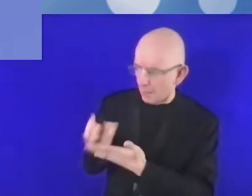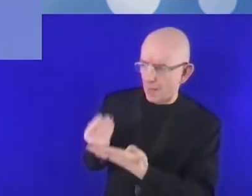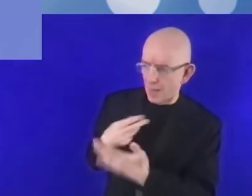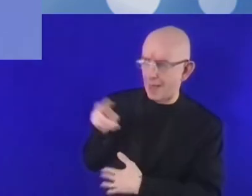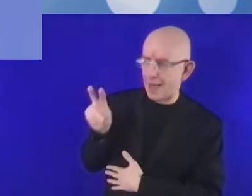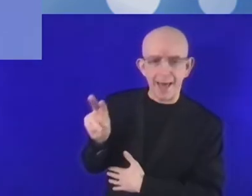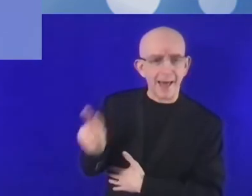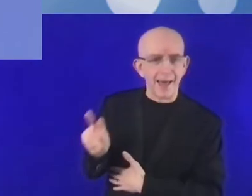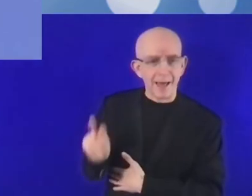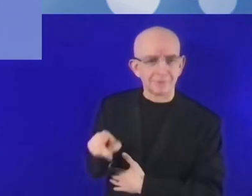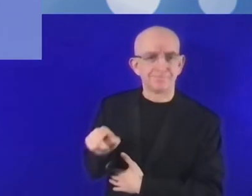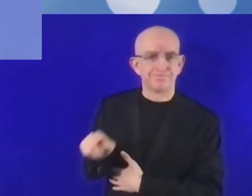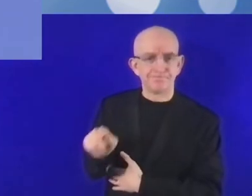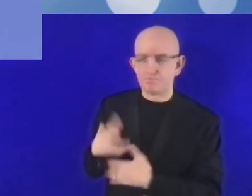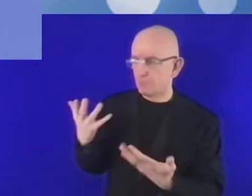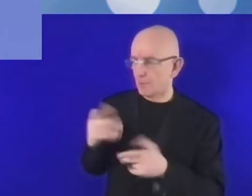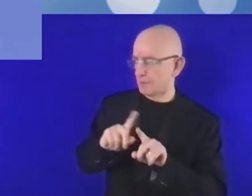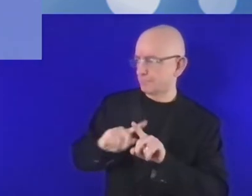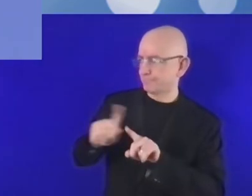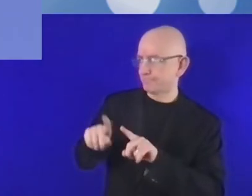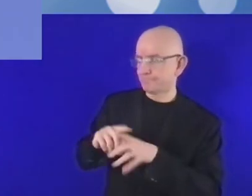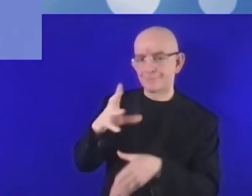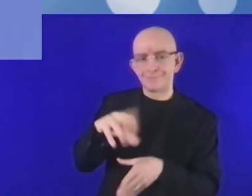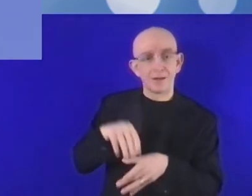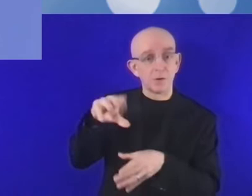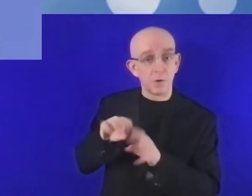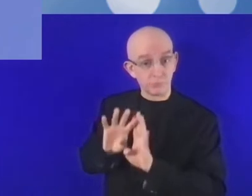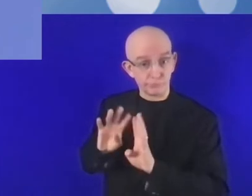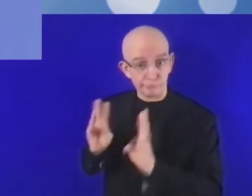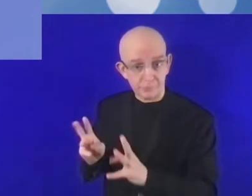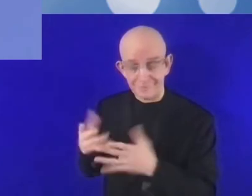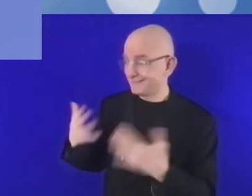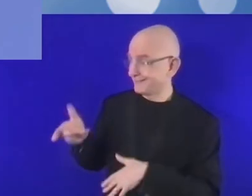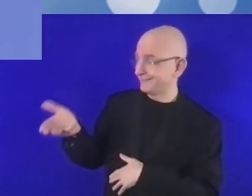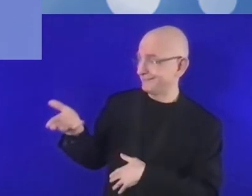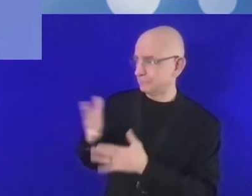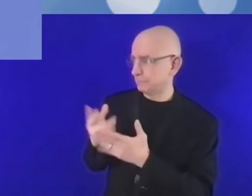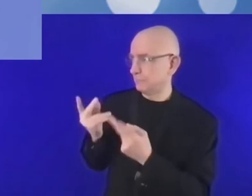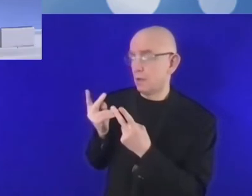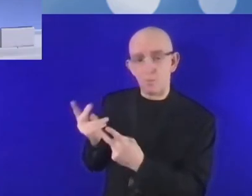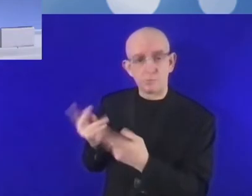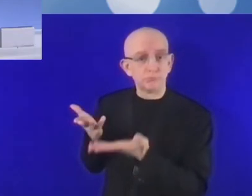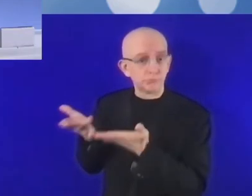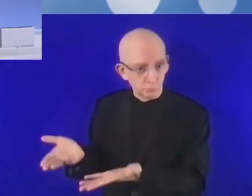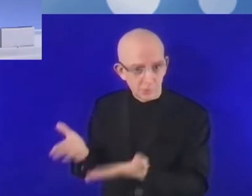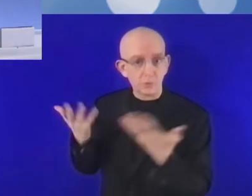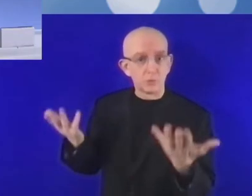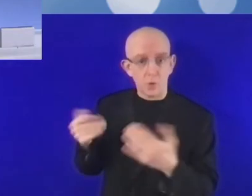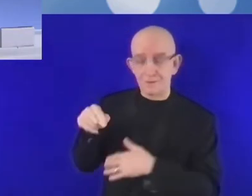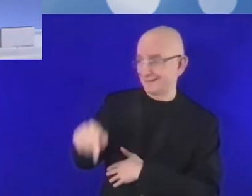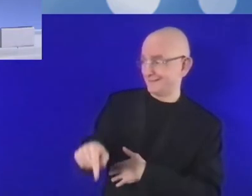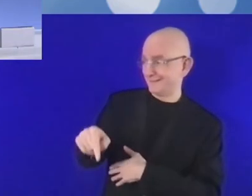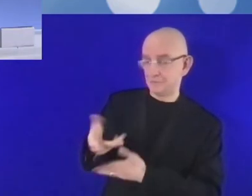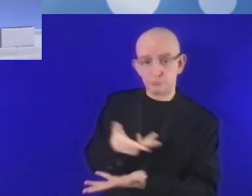following year so it's it's really very very important now i will turn over to miss teresa cervinska vice president